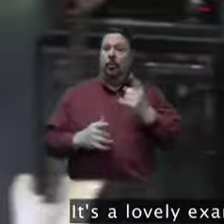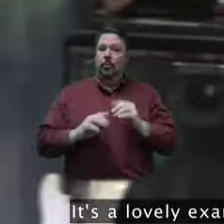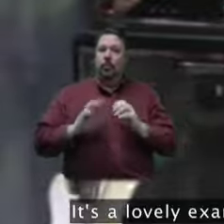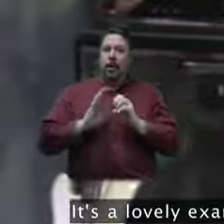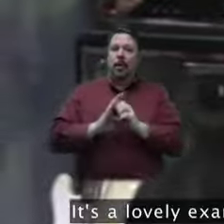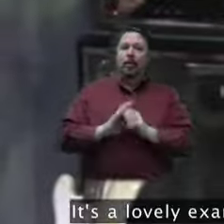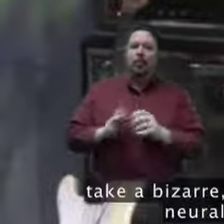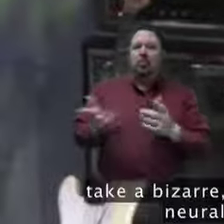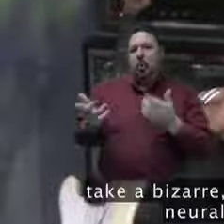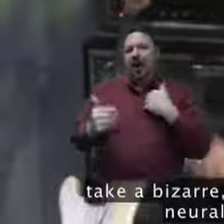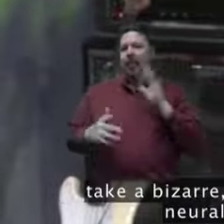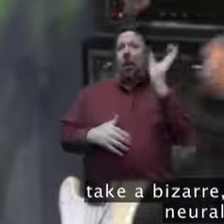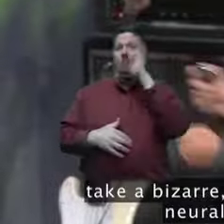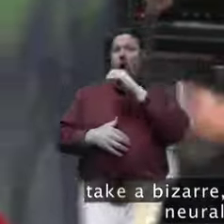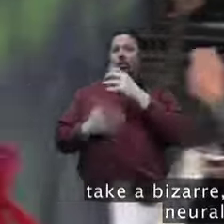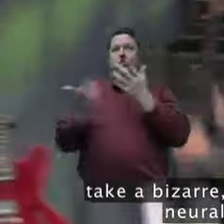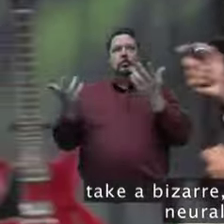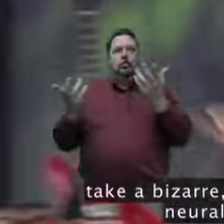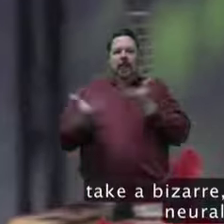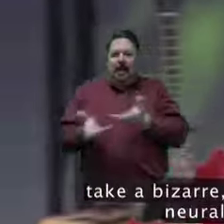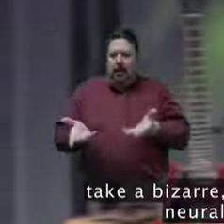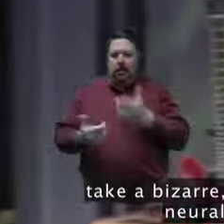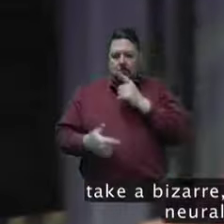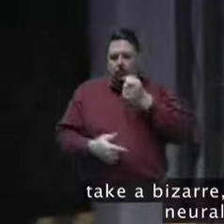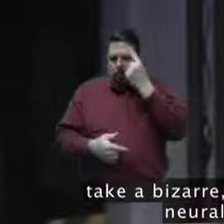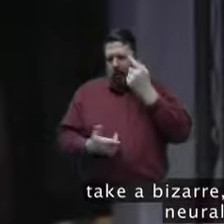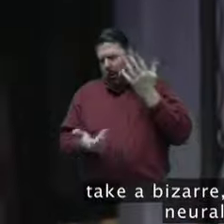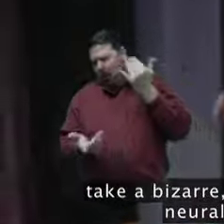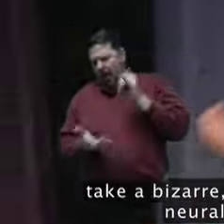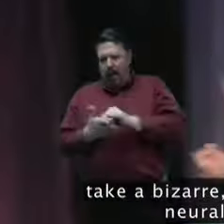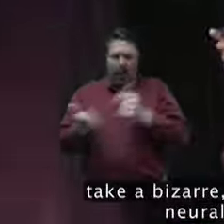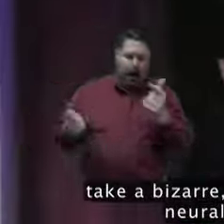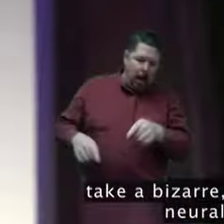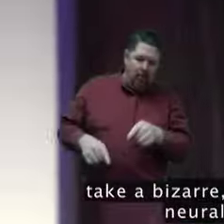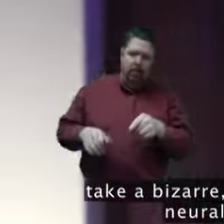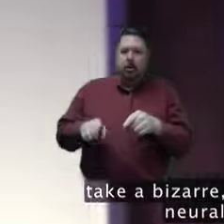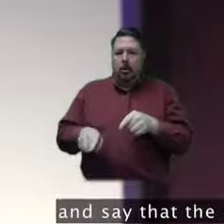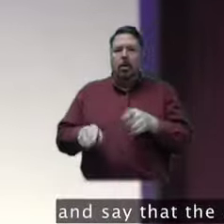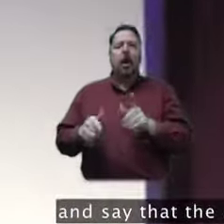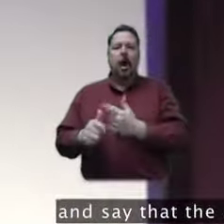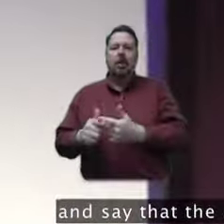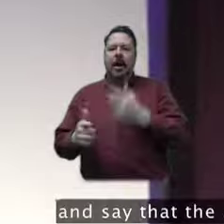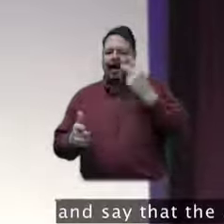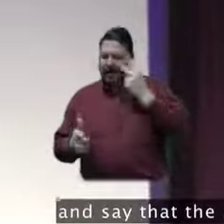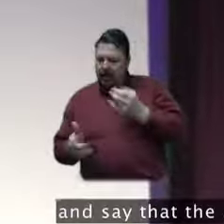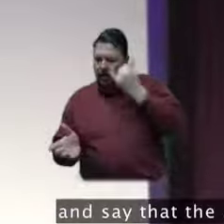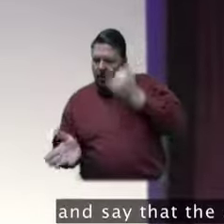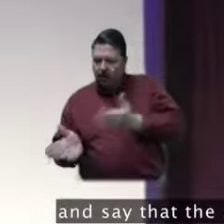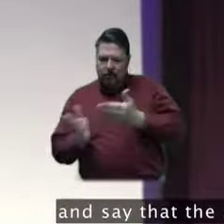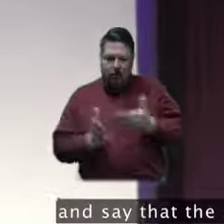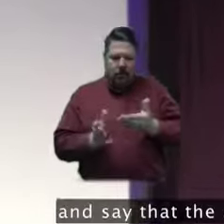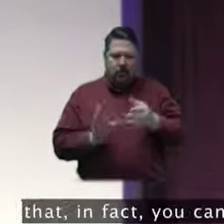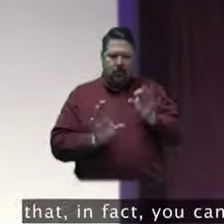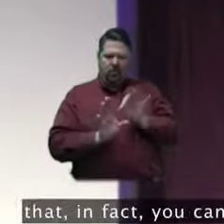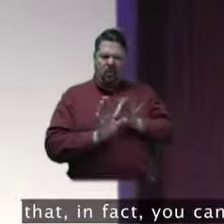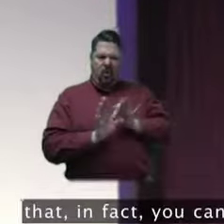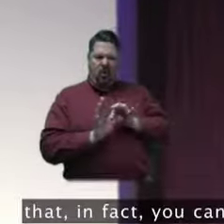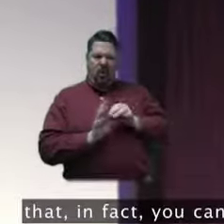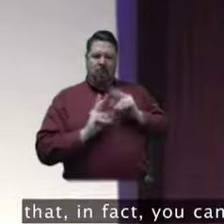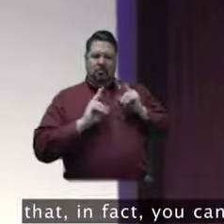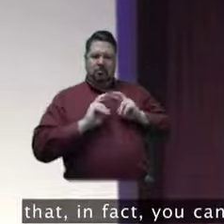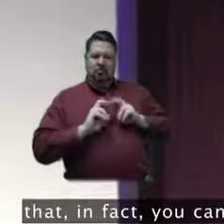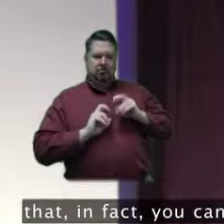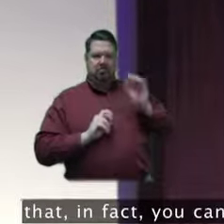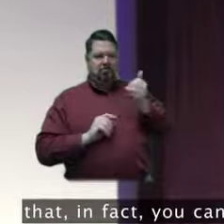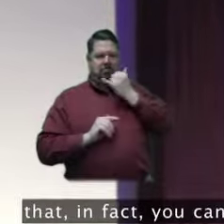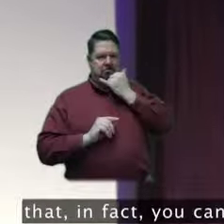sort of thing we do. You a bizarre, seemingly incomprehensible neuropsychiatric syndrome and say that the standard Freudian view is wrong,